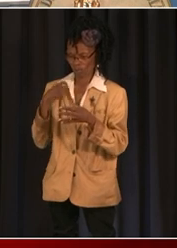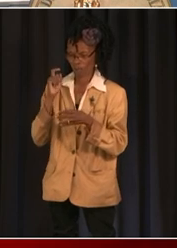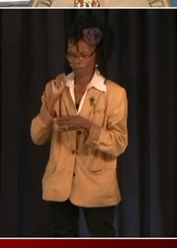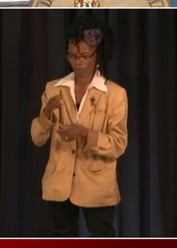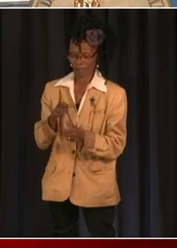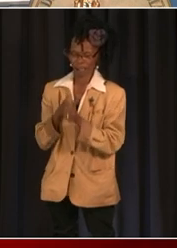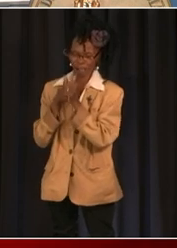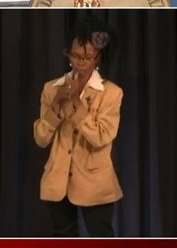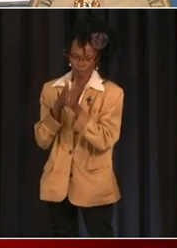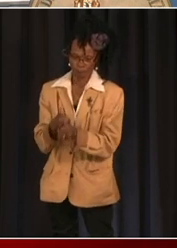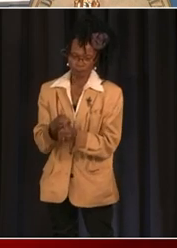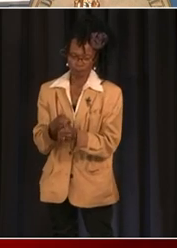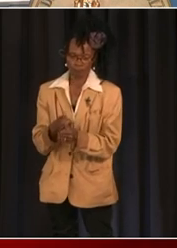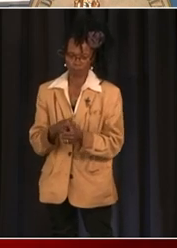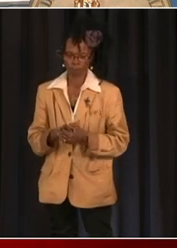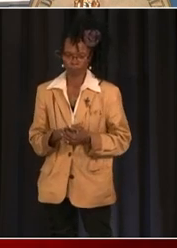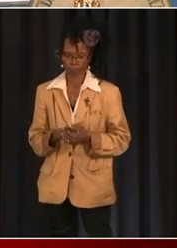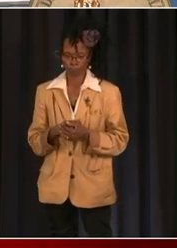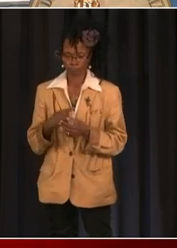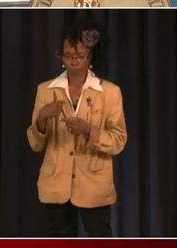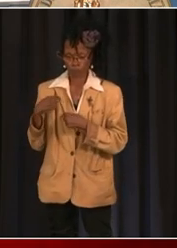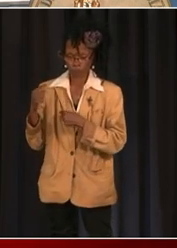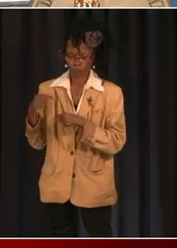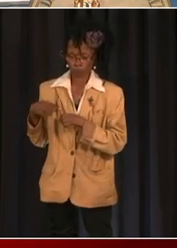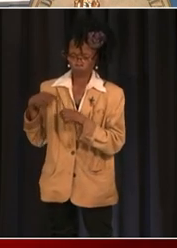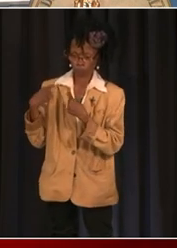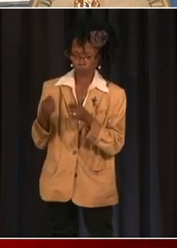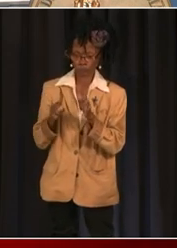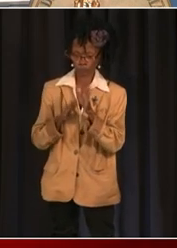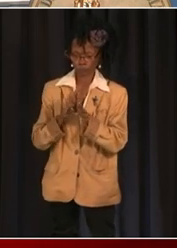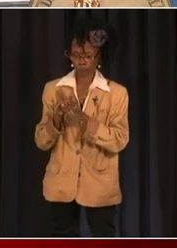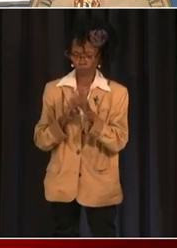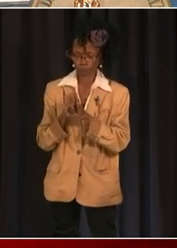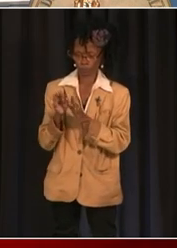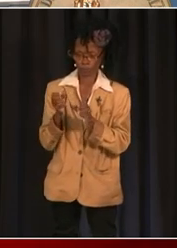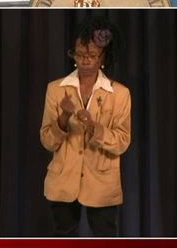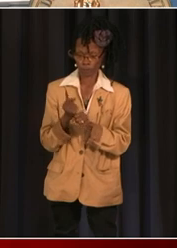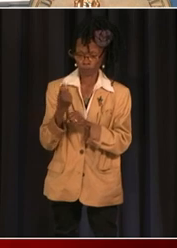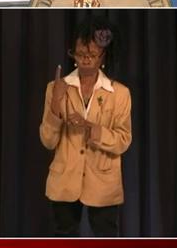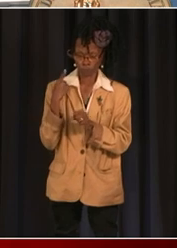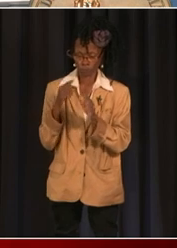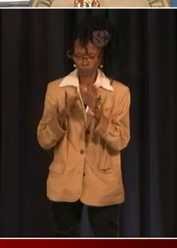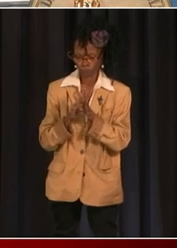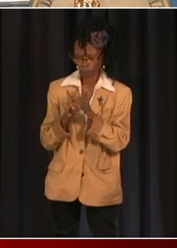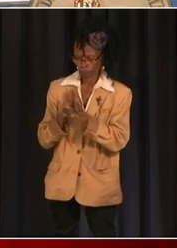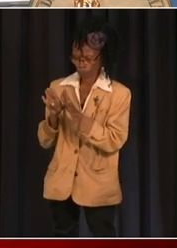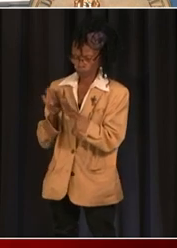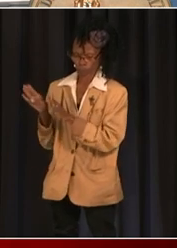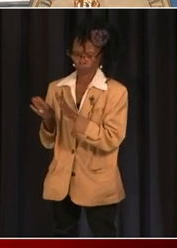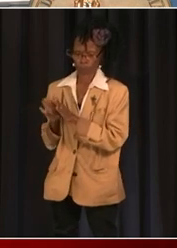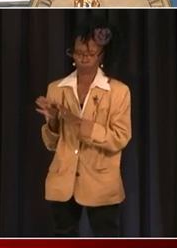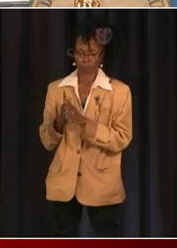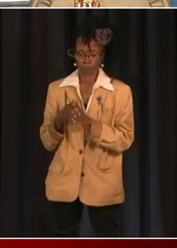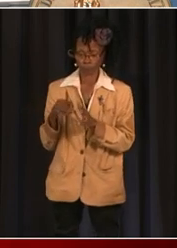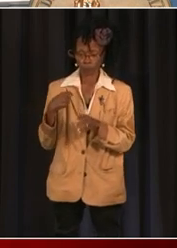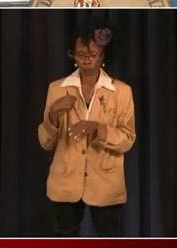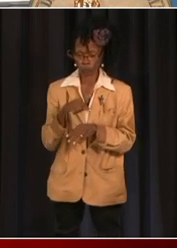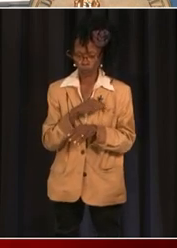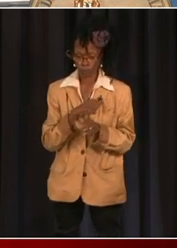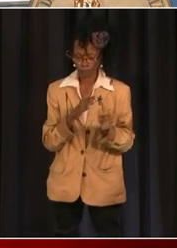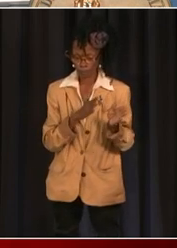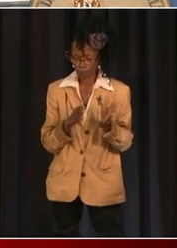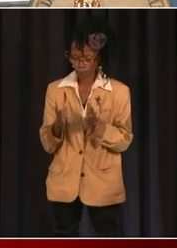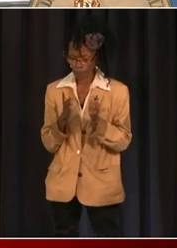have developed over the course of the year as we have brought children and staff safely back